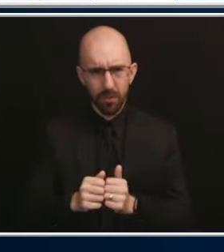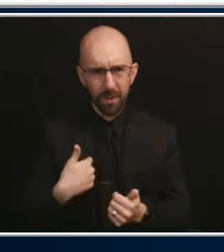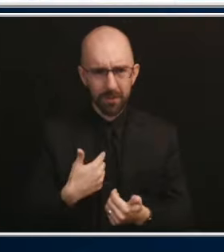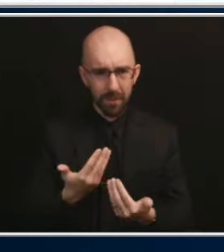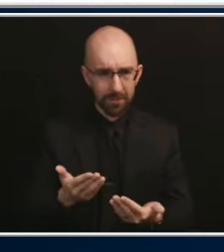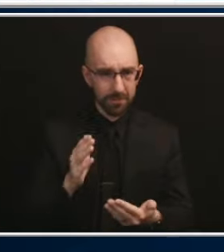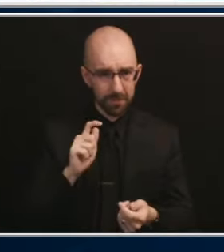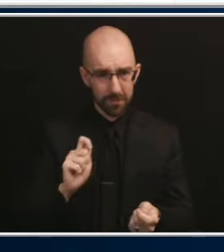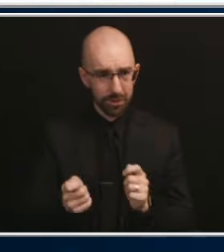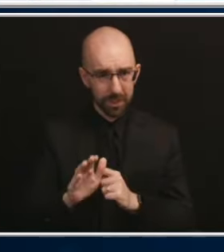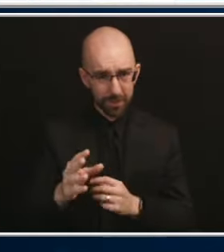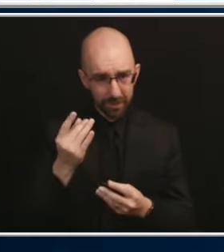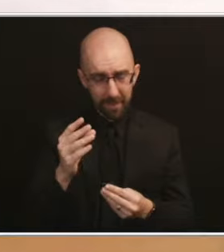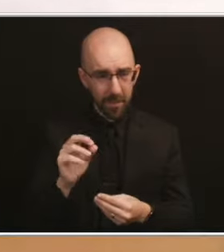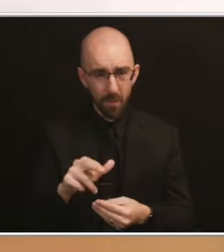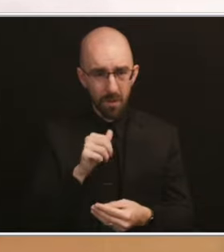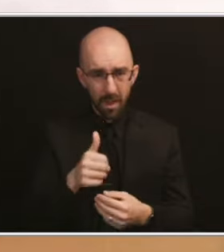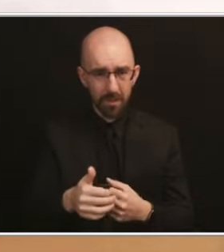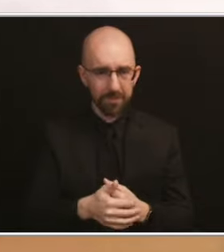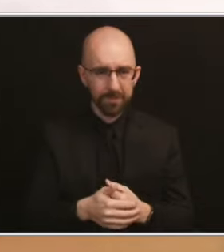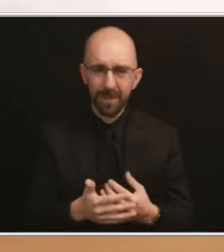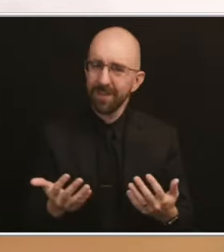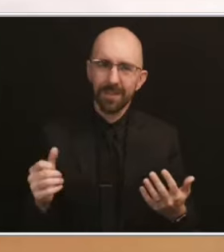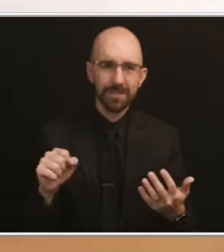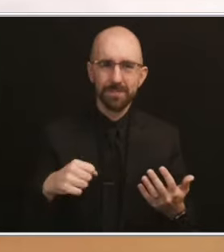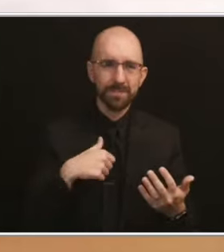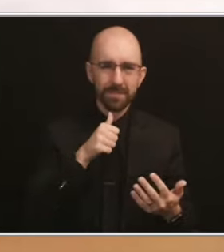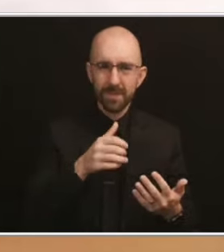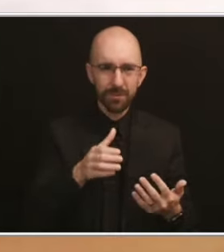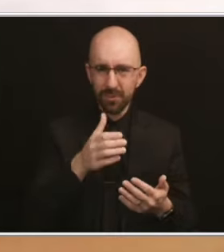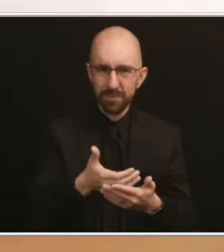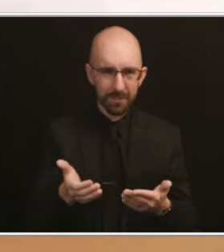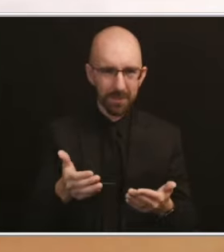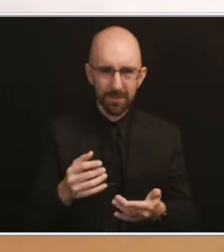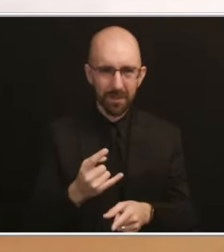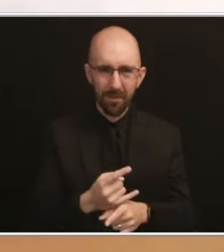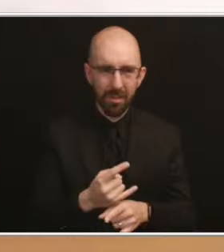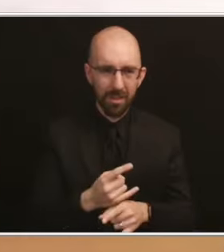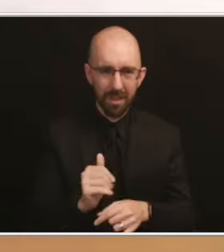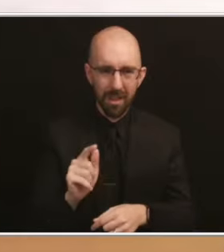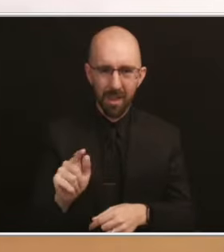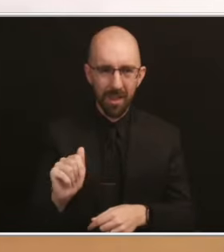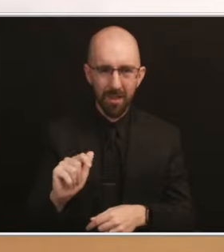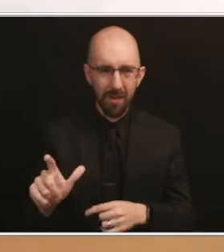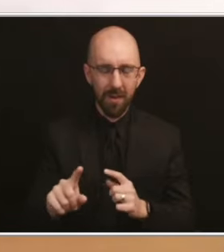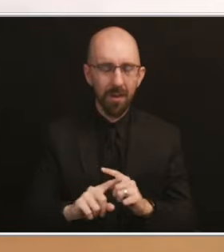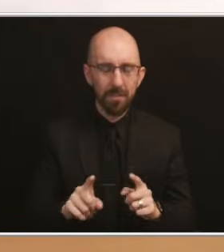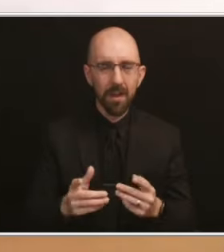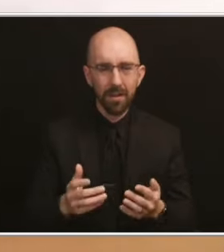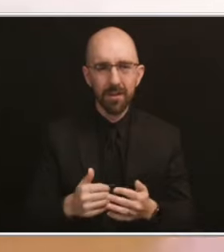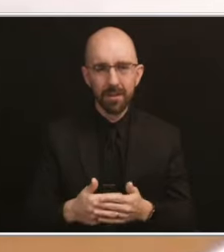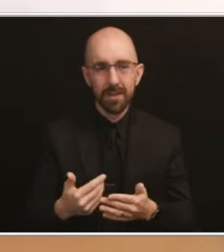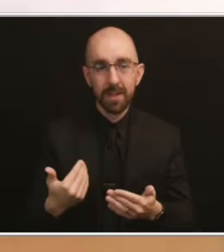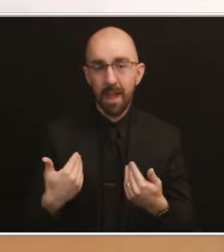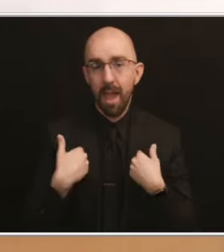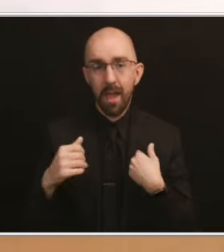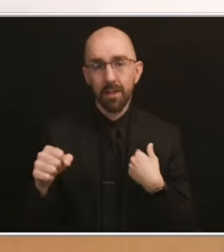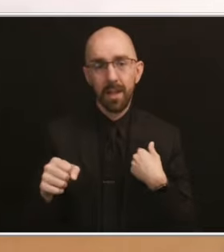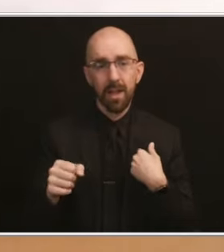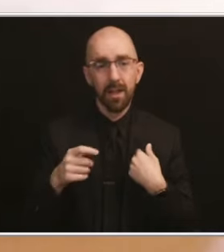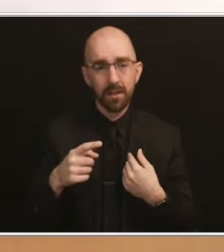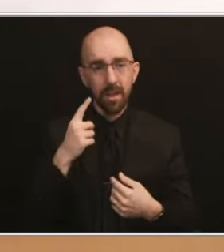your thinking. Well, yeah, I don't drink much alcohol at all, but it has. It was an